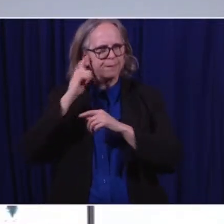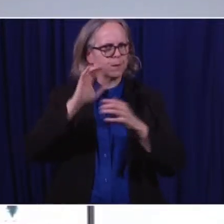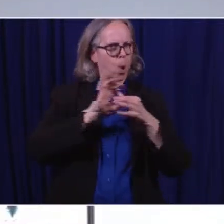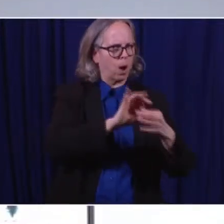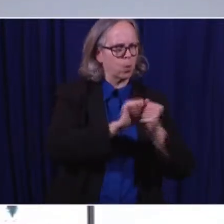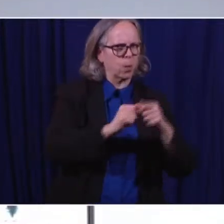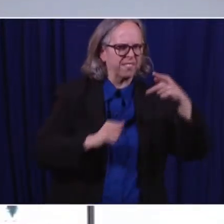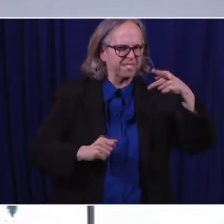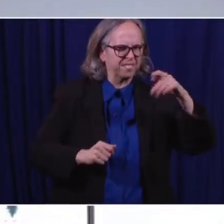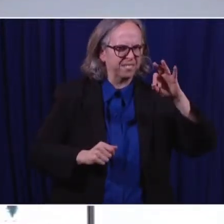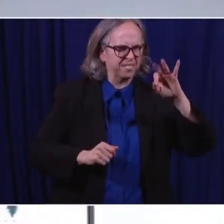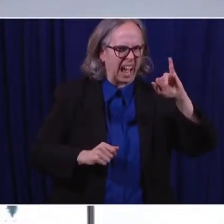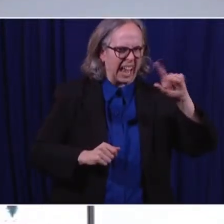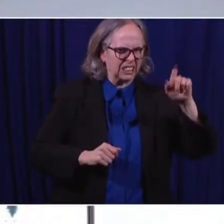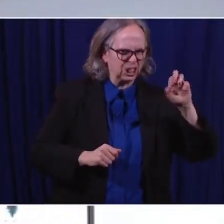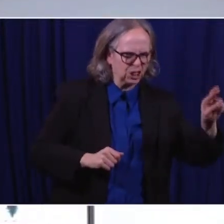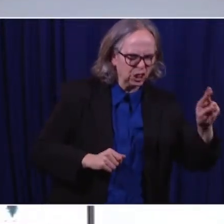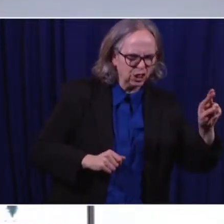it can hold